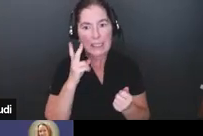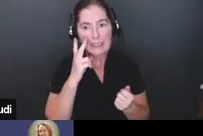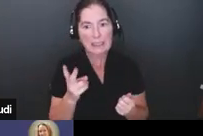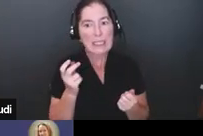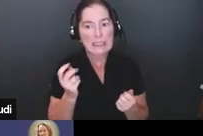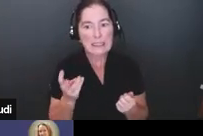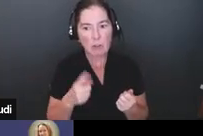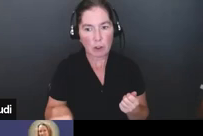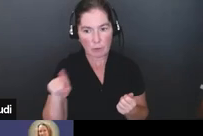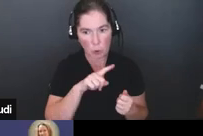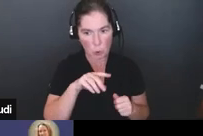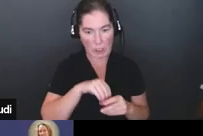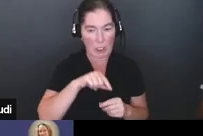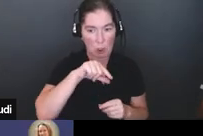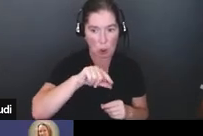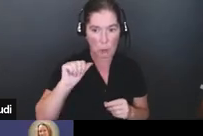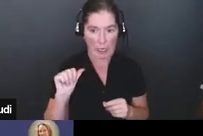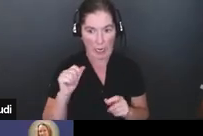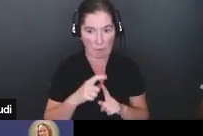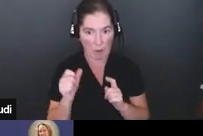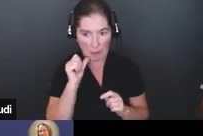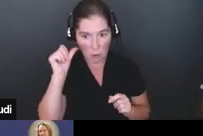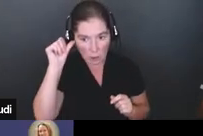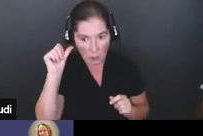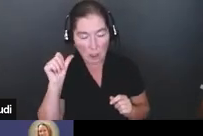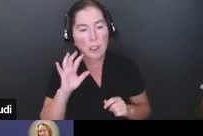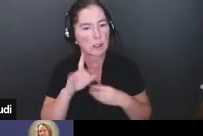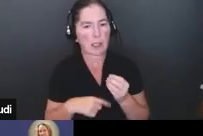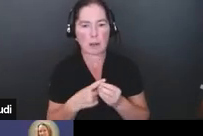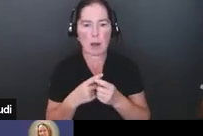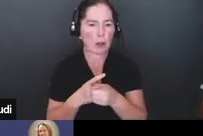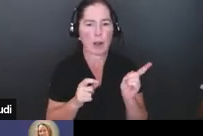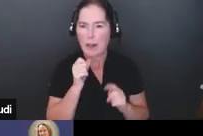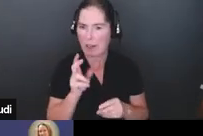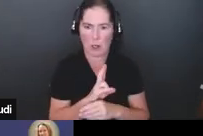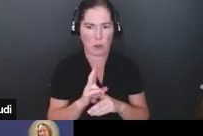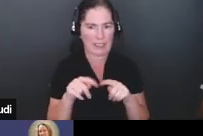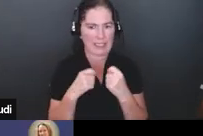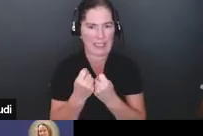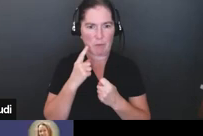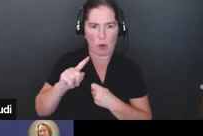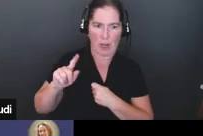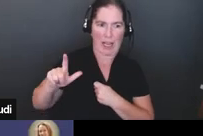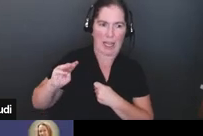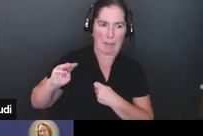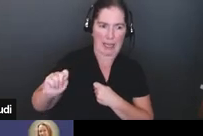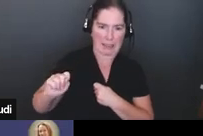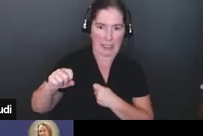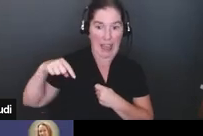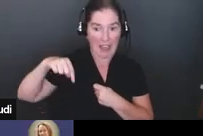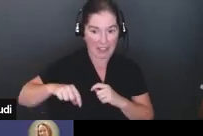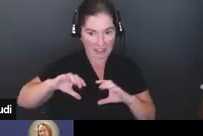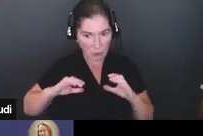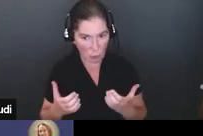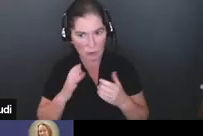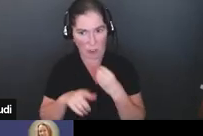the Q&A from yesterday were talking about that you're not using Teams as your LMS, but that's what this course is about. So we're going to